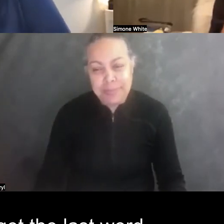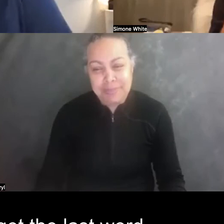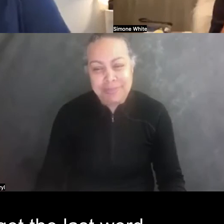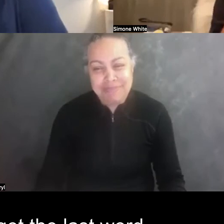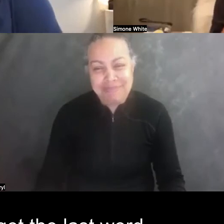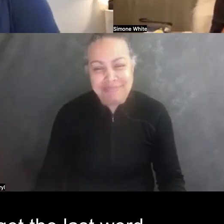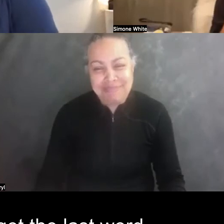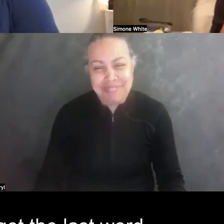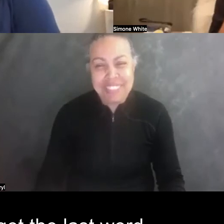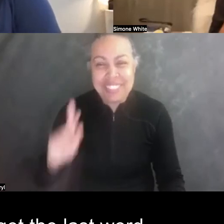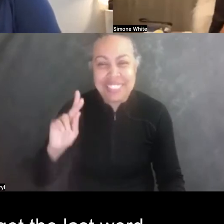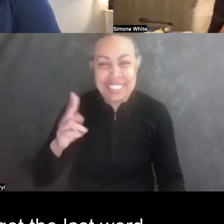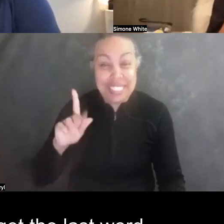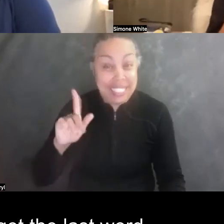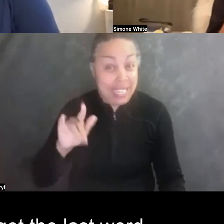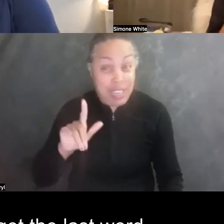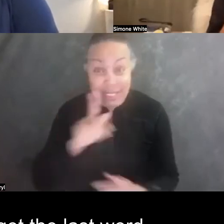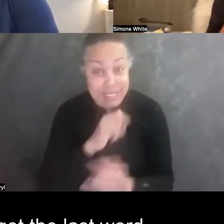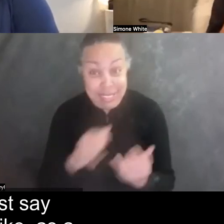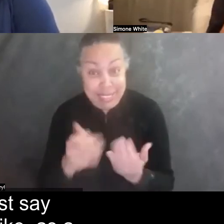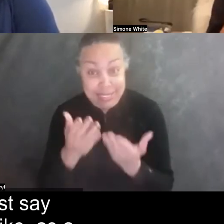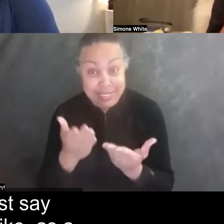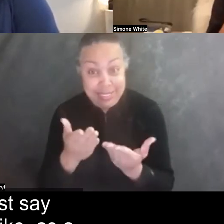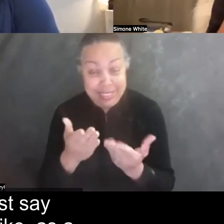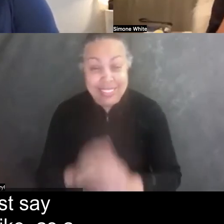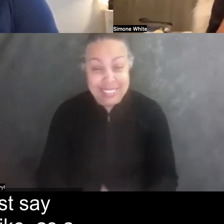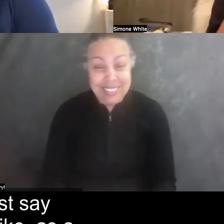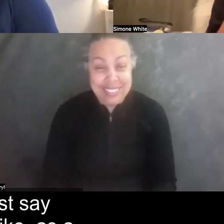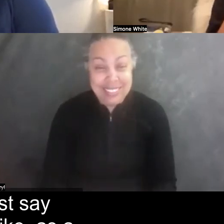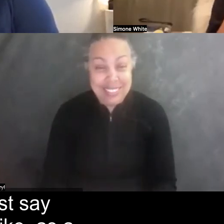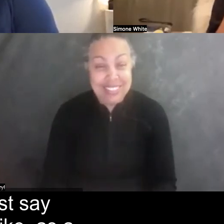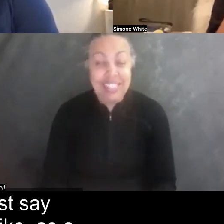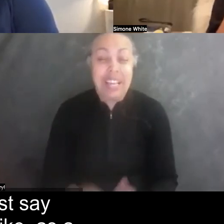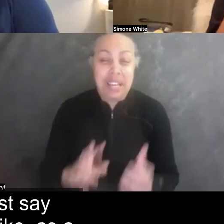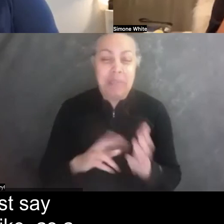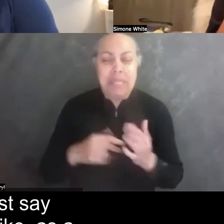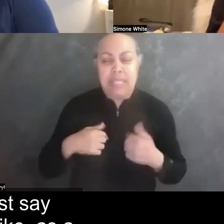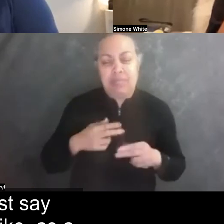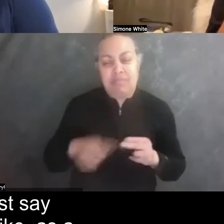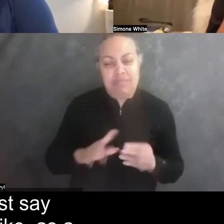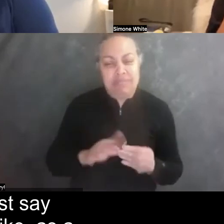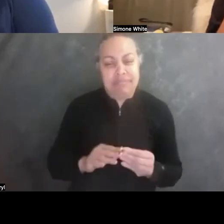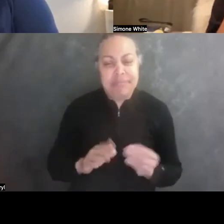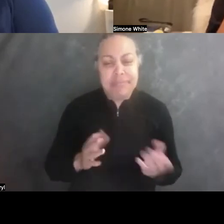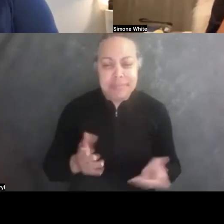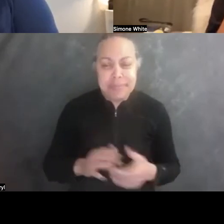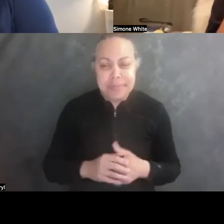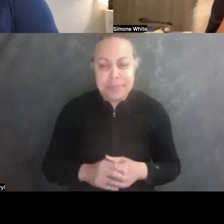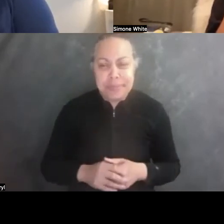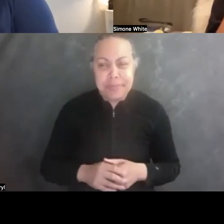Well, Kahlil's going to get the last word. So I will just say quickly, I feel like